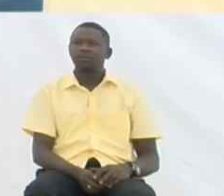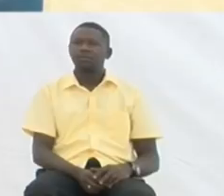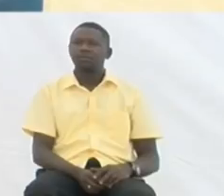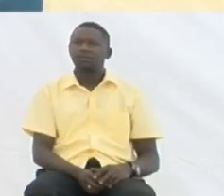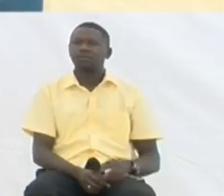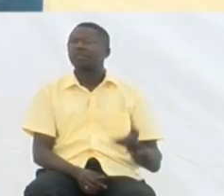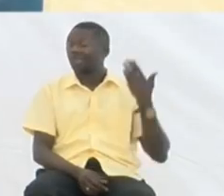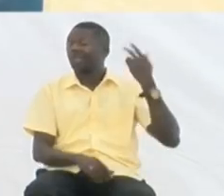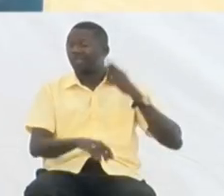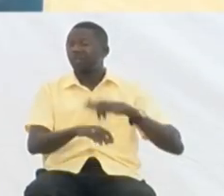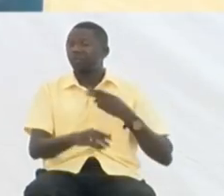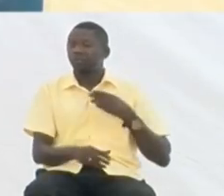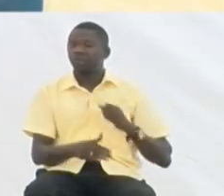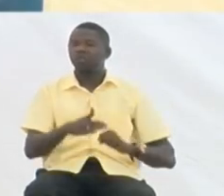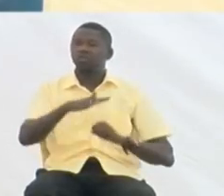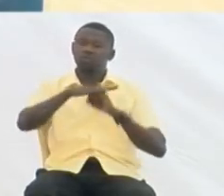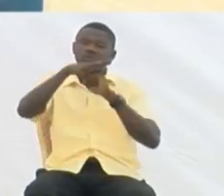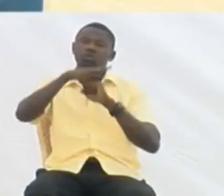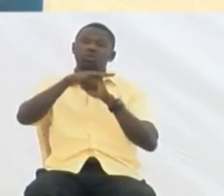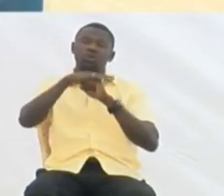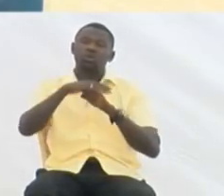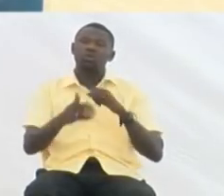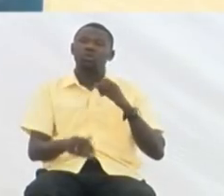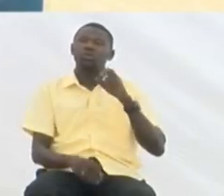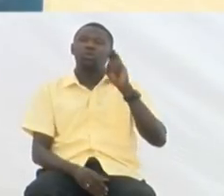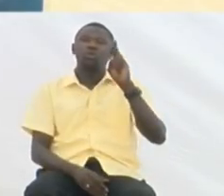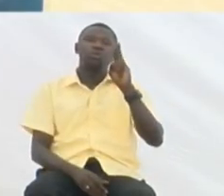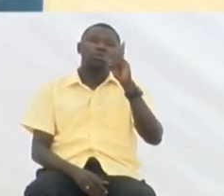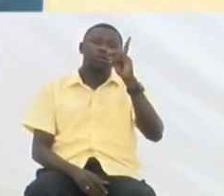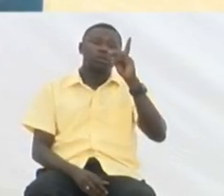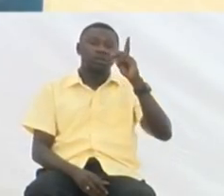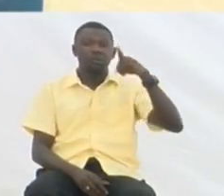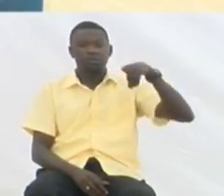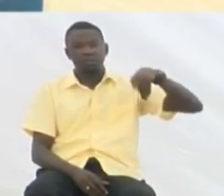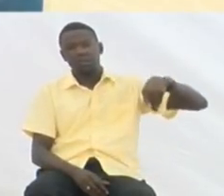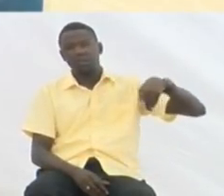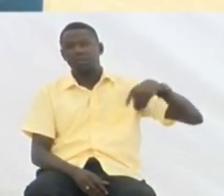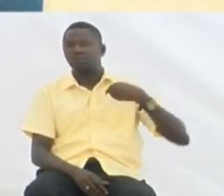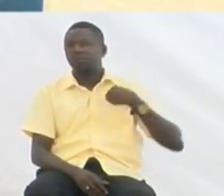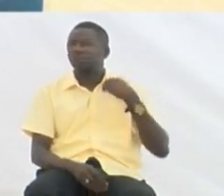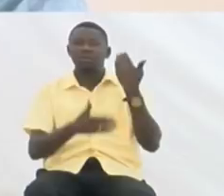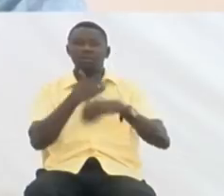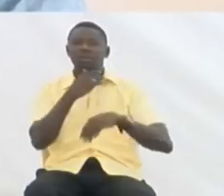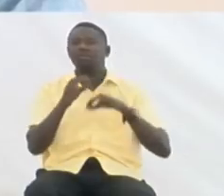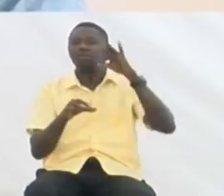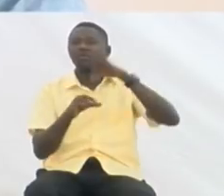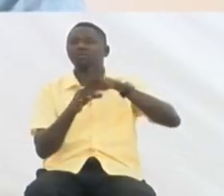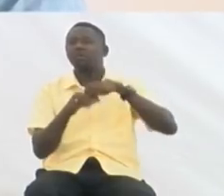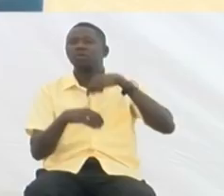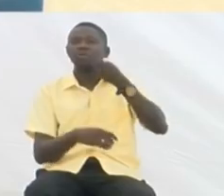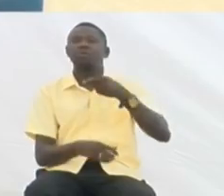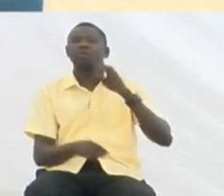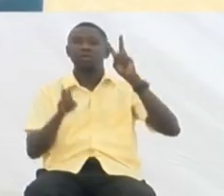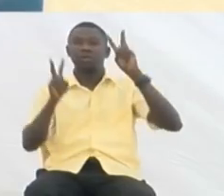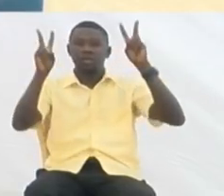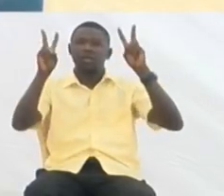leka? At that time, I was supporting the UDP. Nenamanda karte fa ya Jame. I never voted for Yaya Jame.